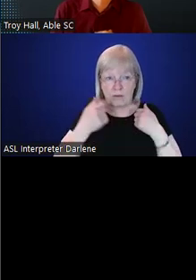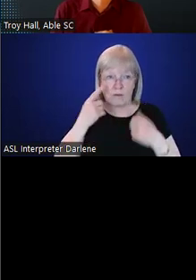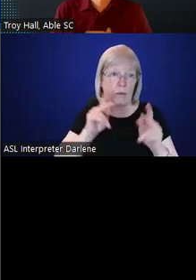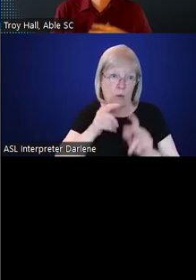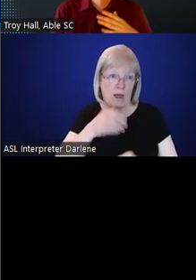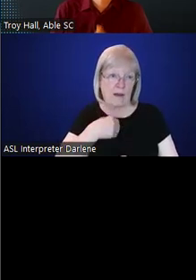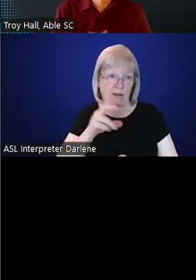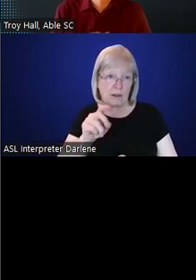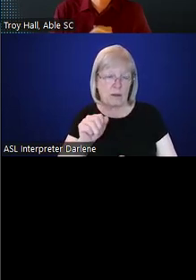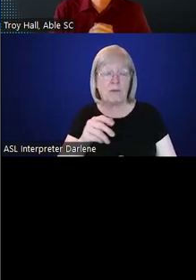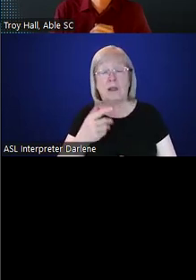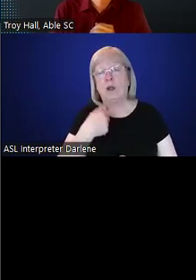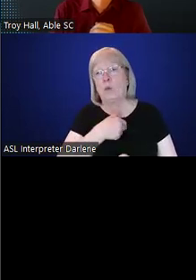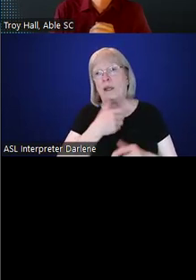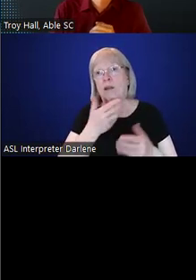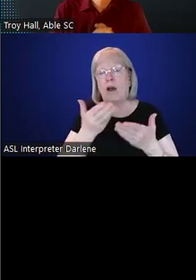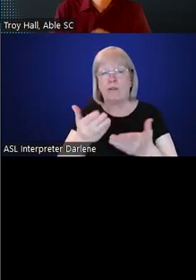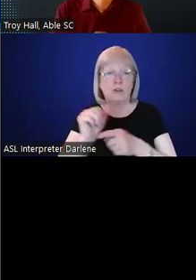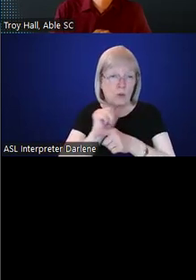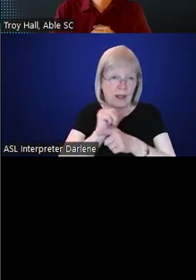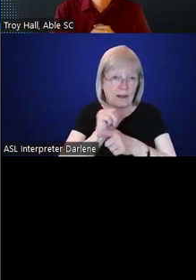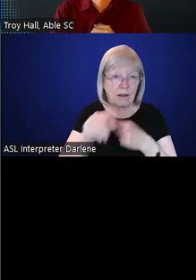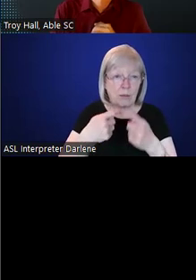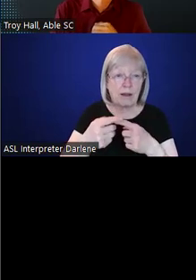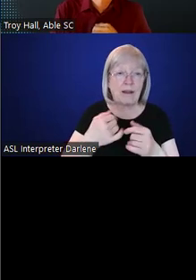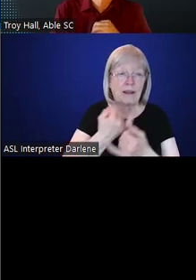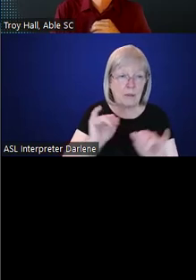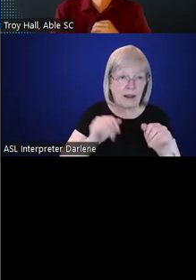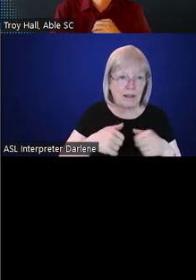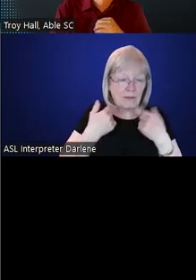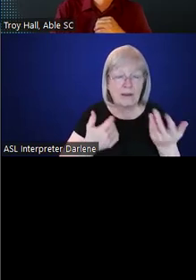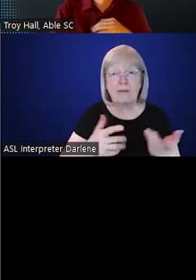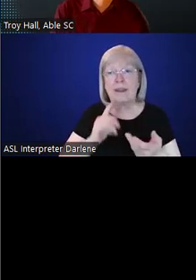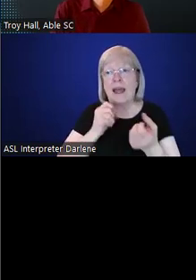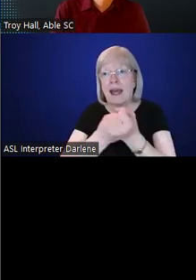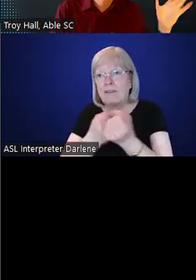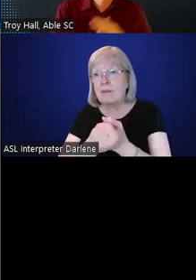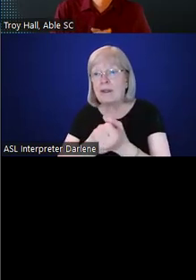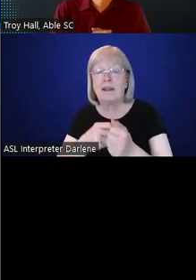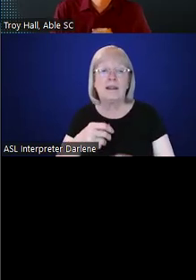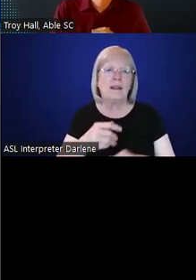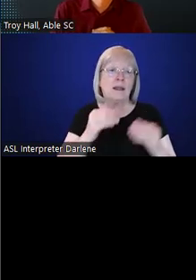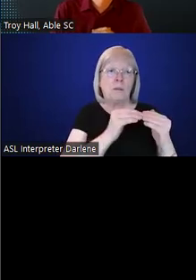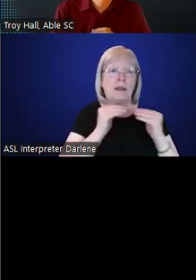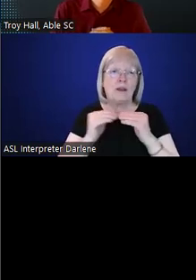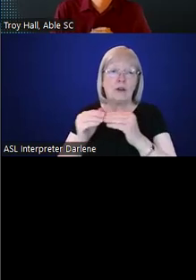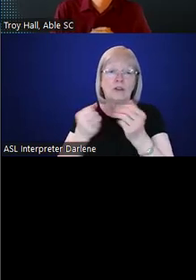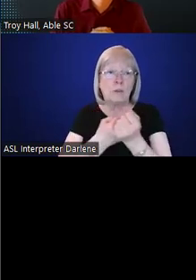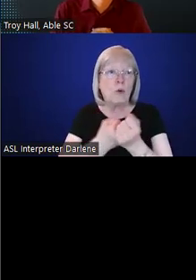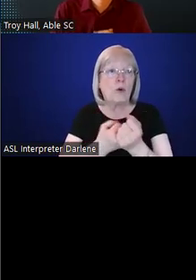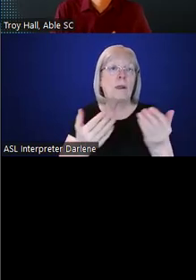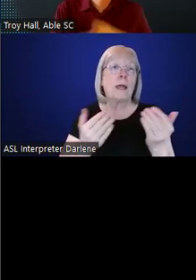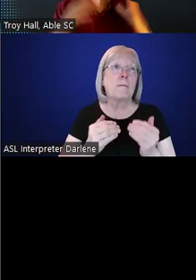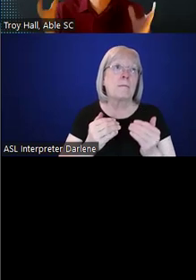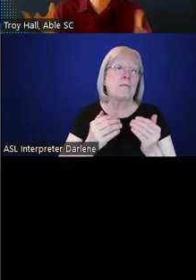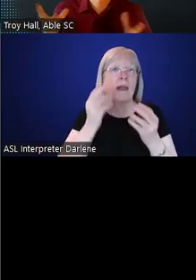we offer things like independent living skills training, advocacy, peer support, information and referral if we don't offer a service, and